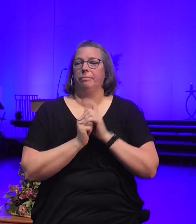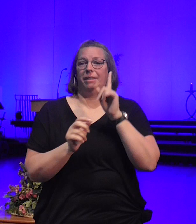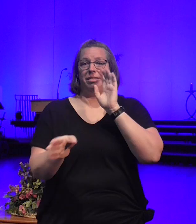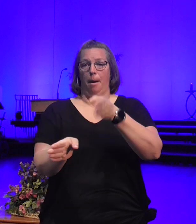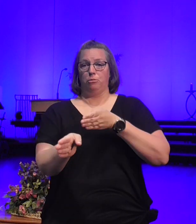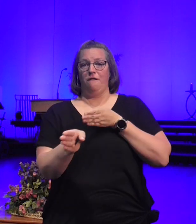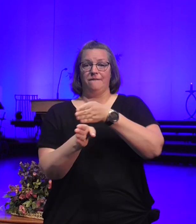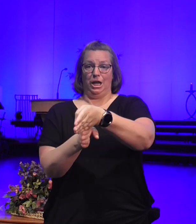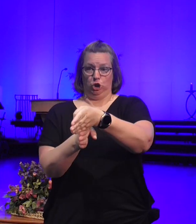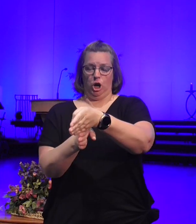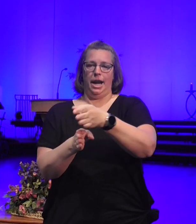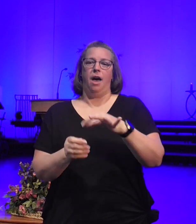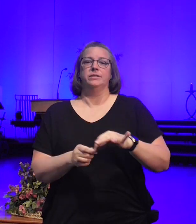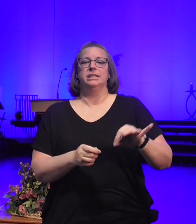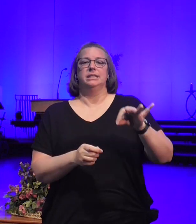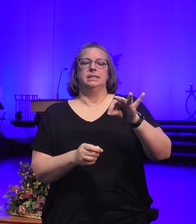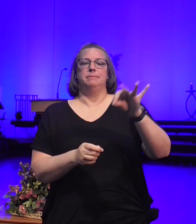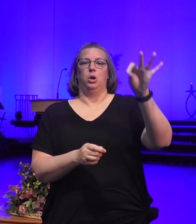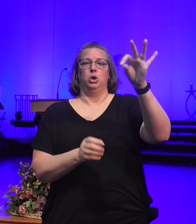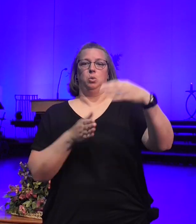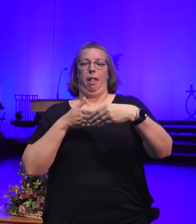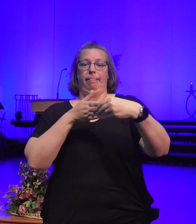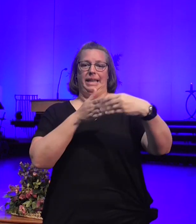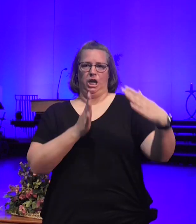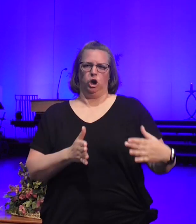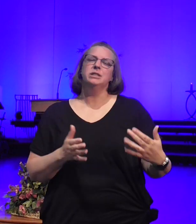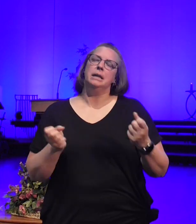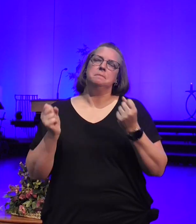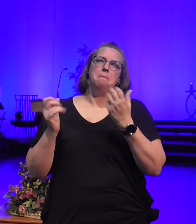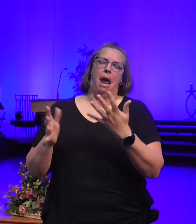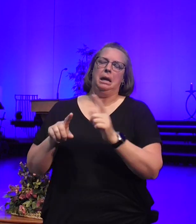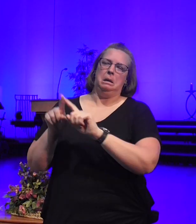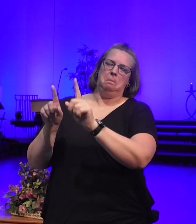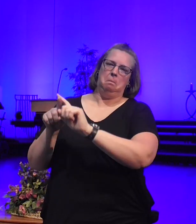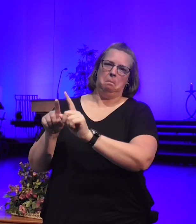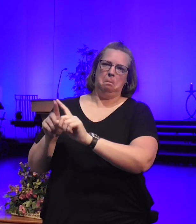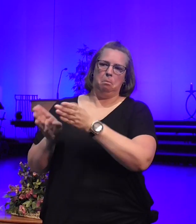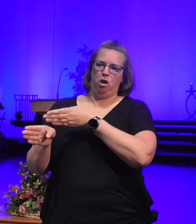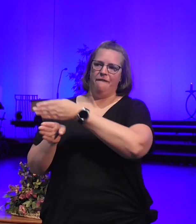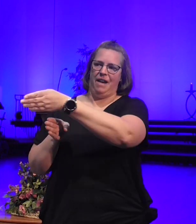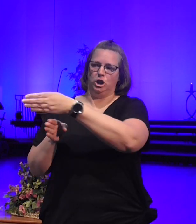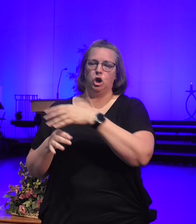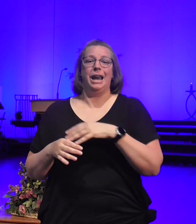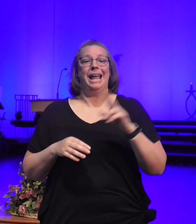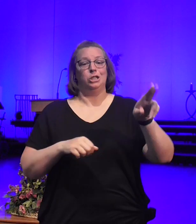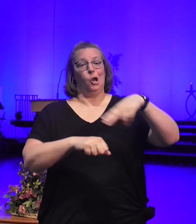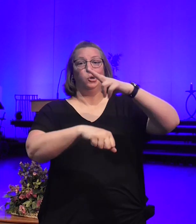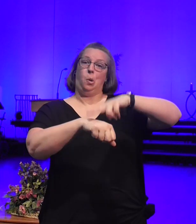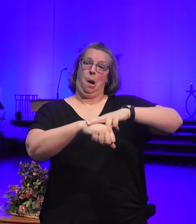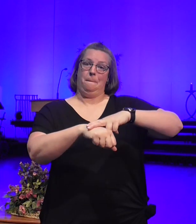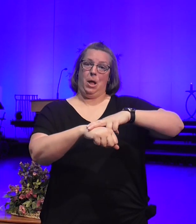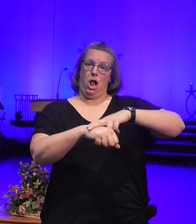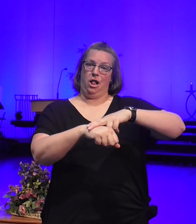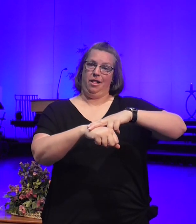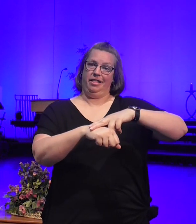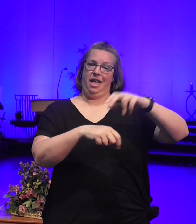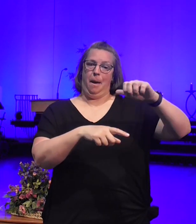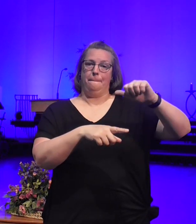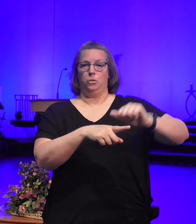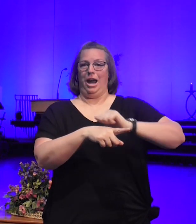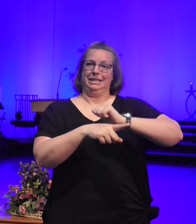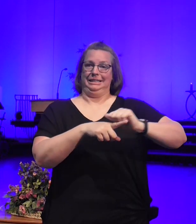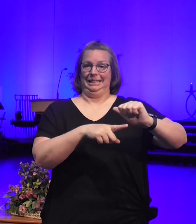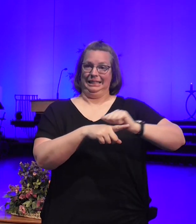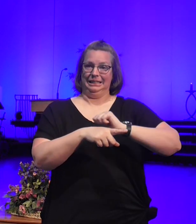profession of spiritual leaders, as well as many other professions, it is considered a normal, regular practice to